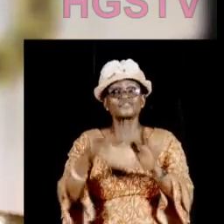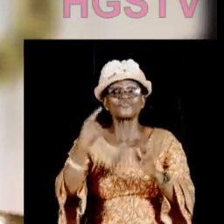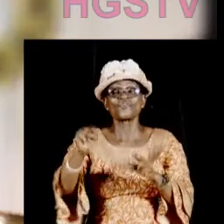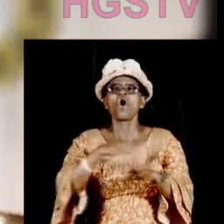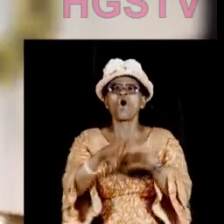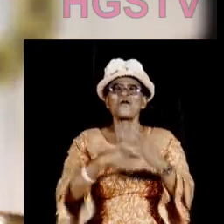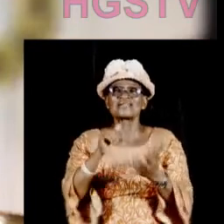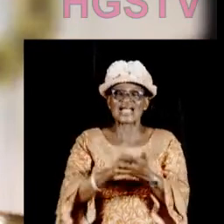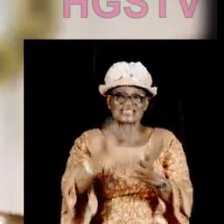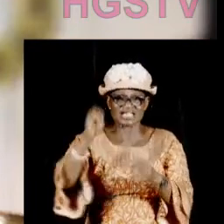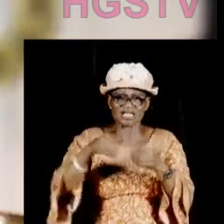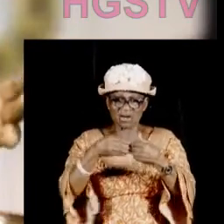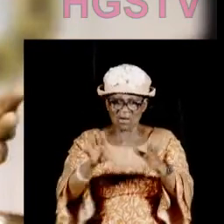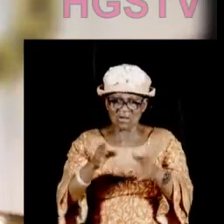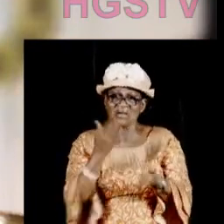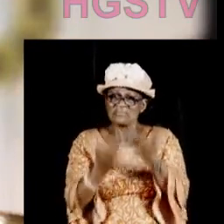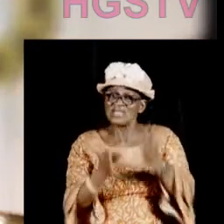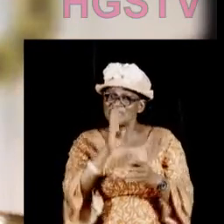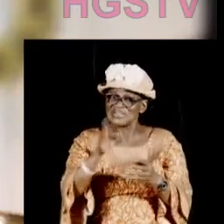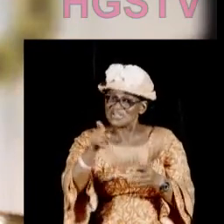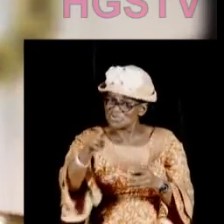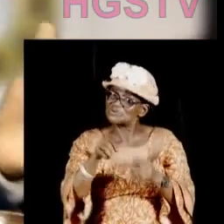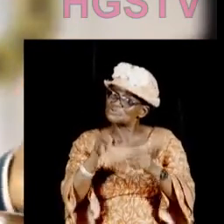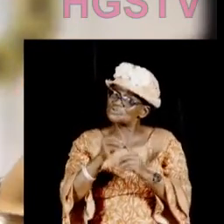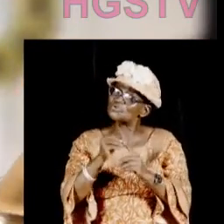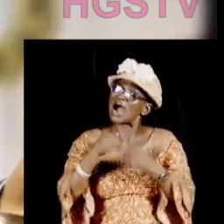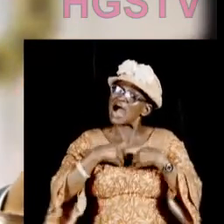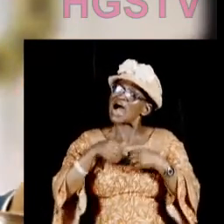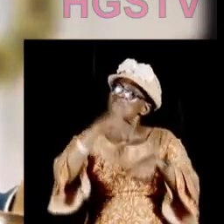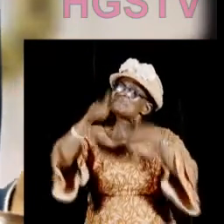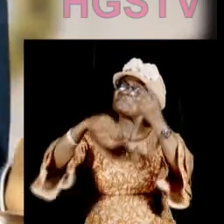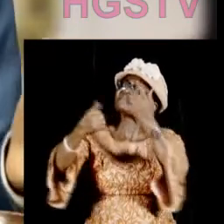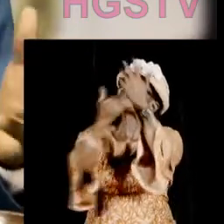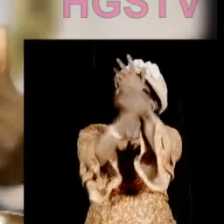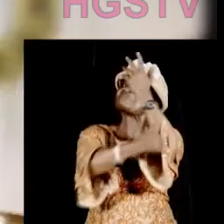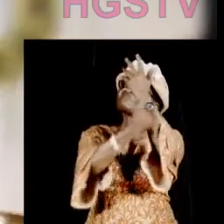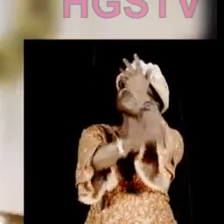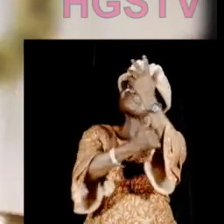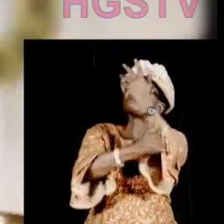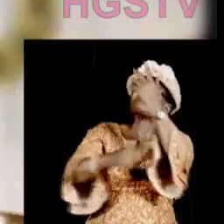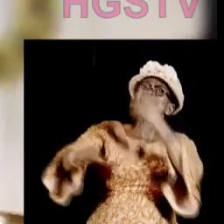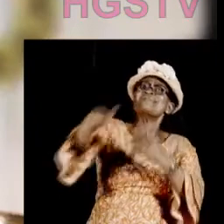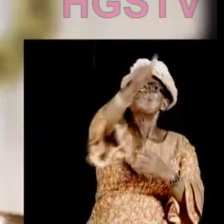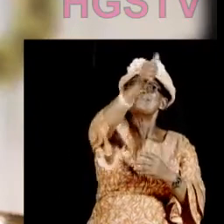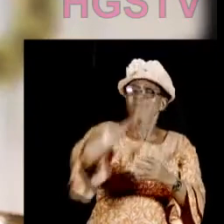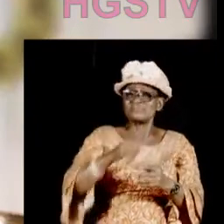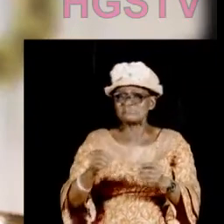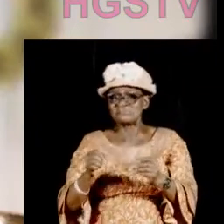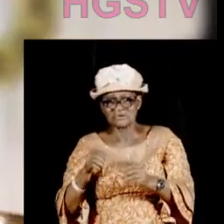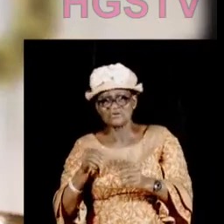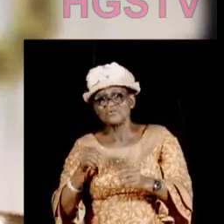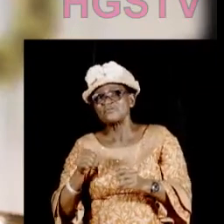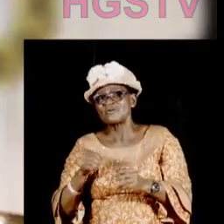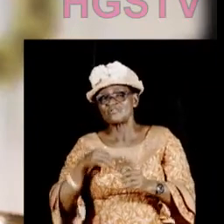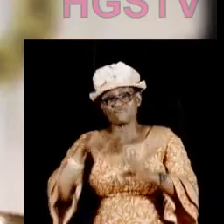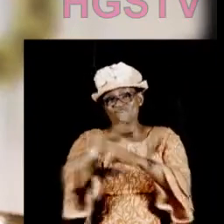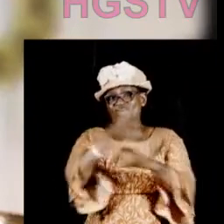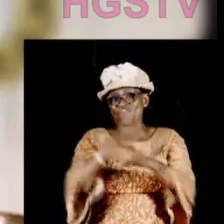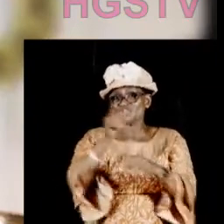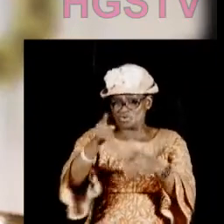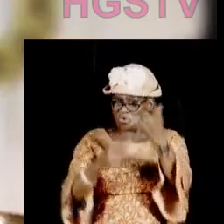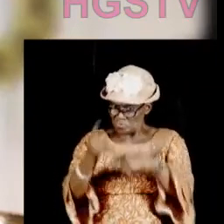too, you have relocated abroad for many years. Maybe they forced you to come back, or voluntarily you came